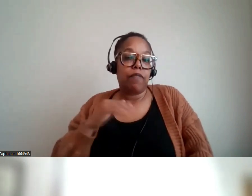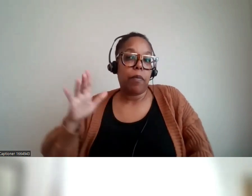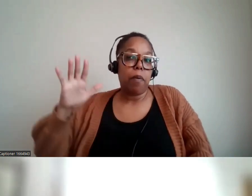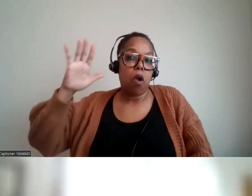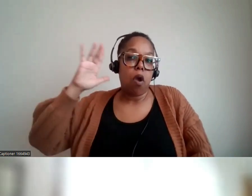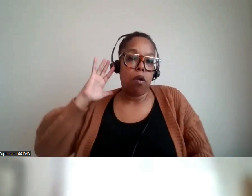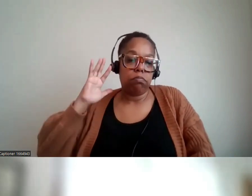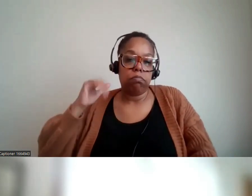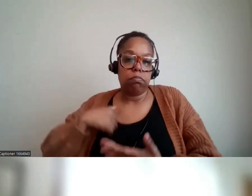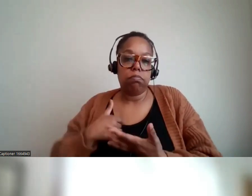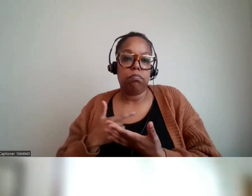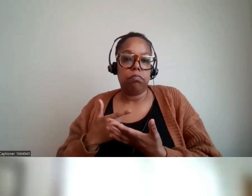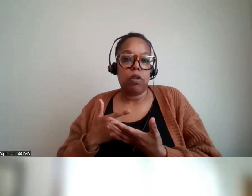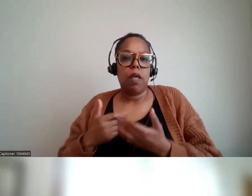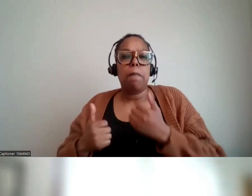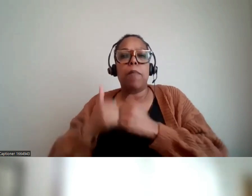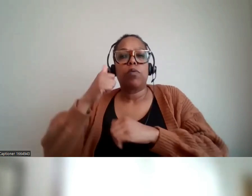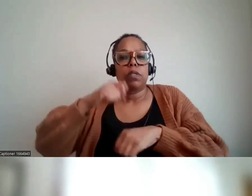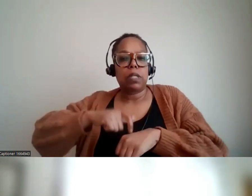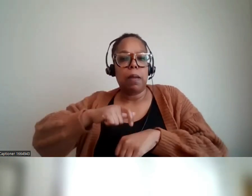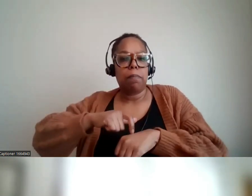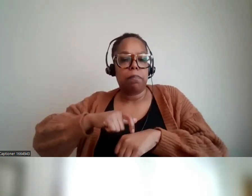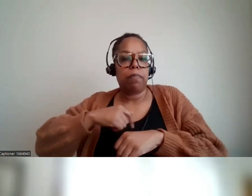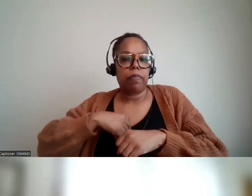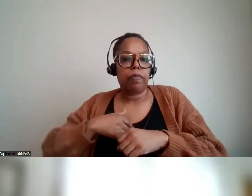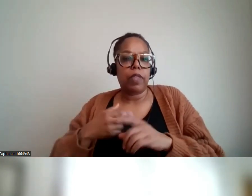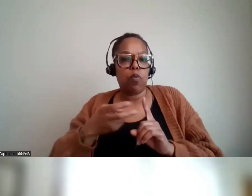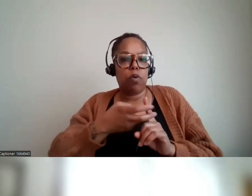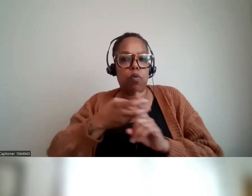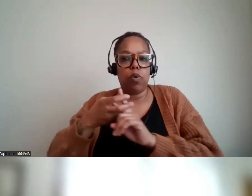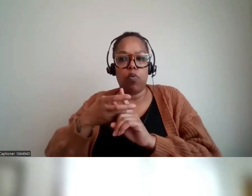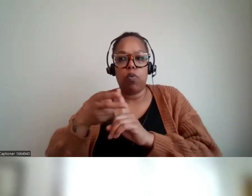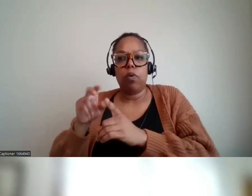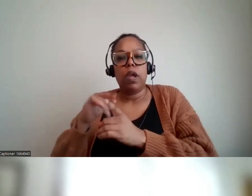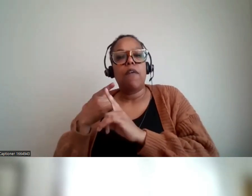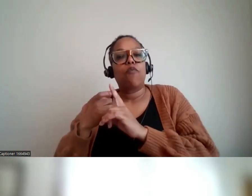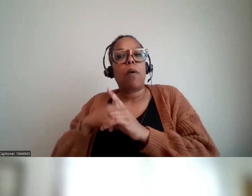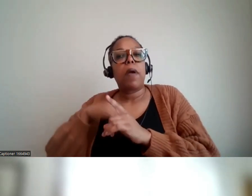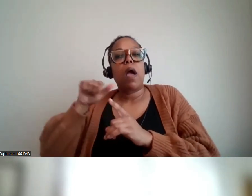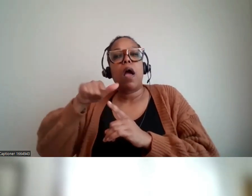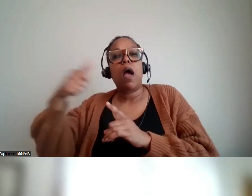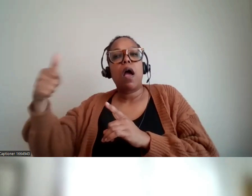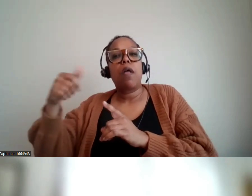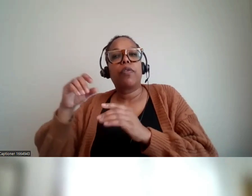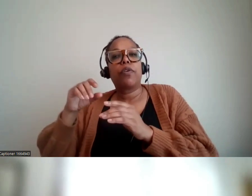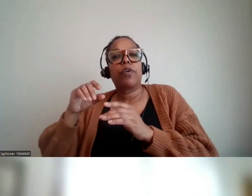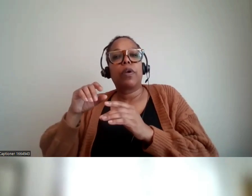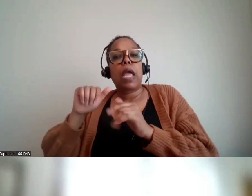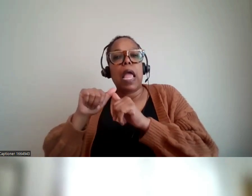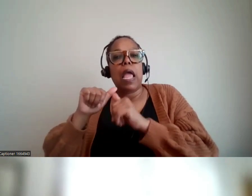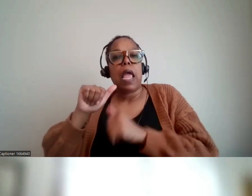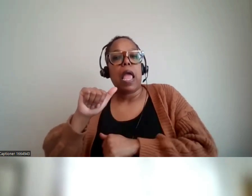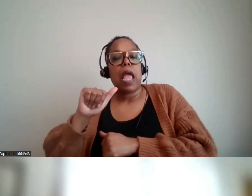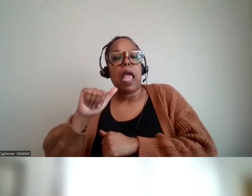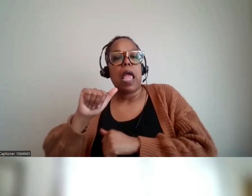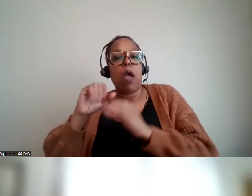they frequently will recruit people from other parts of the agency when they go down staff, if they're able. That